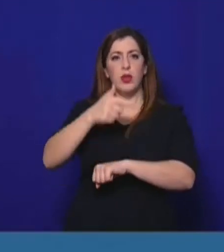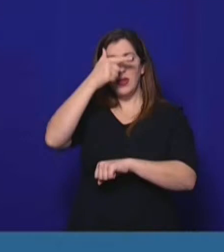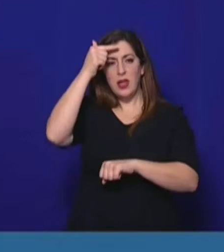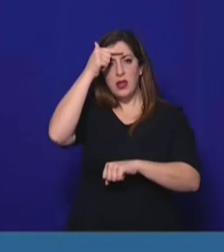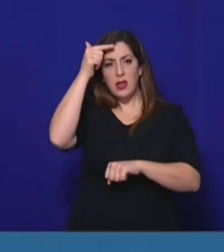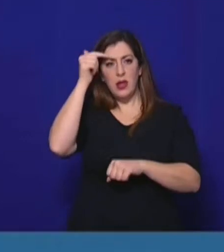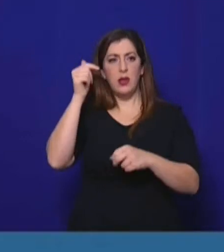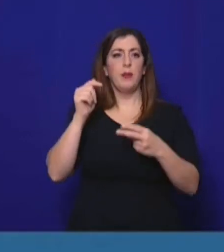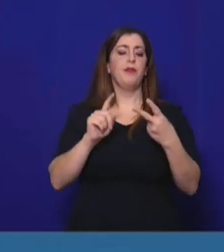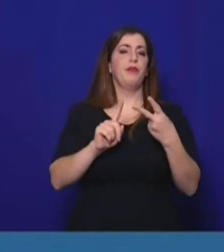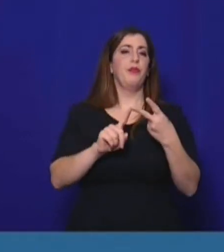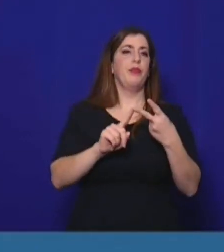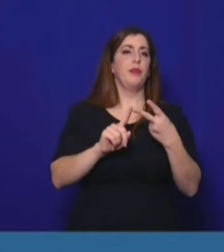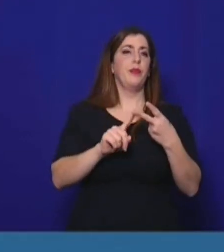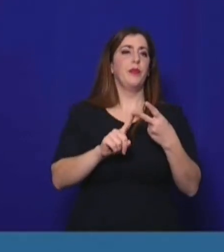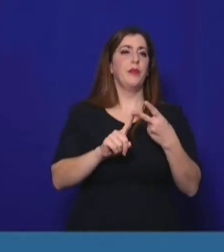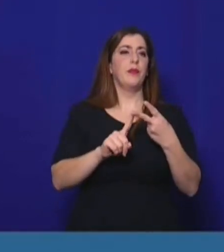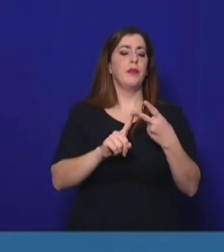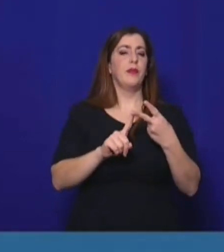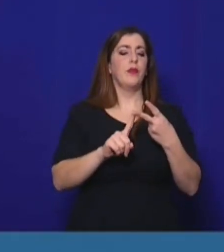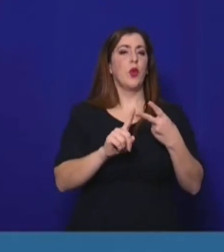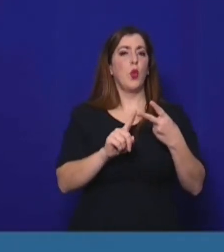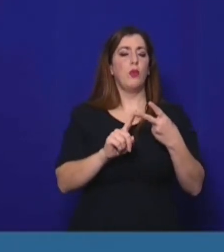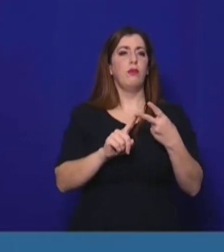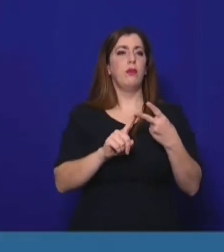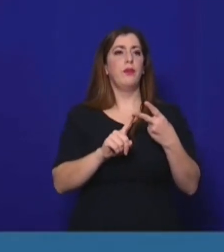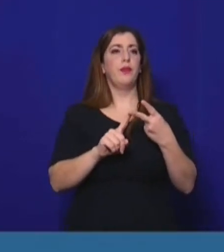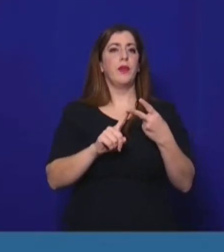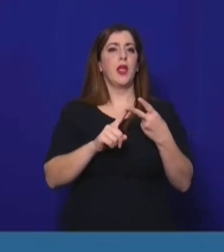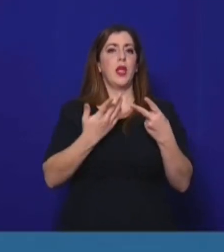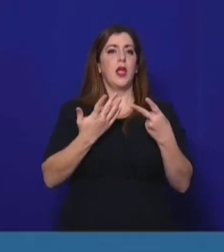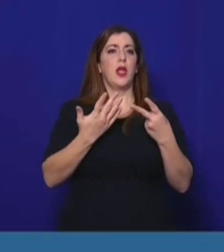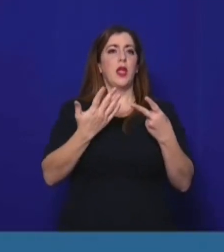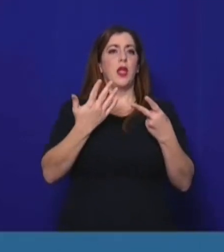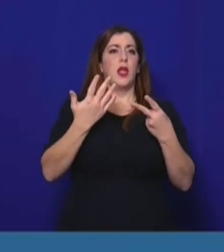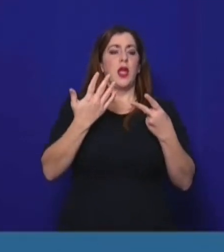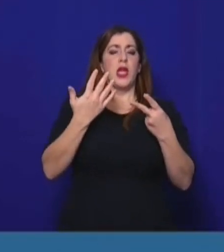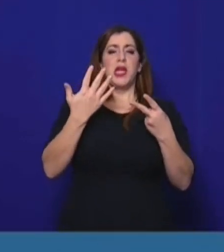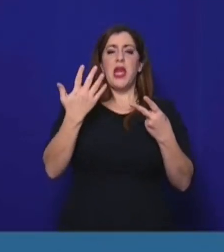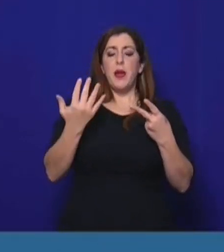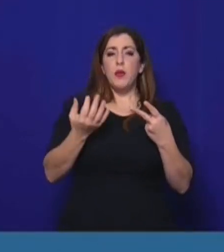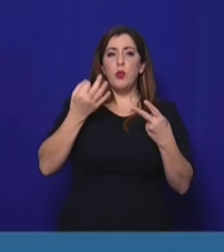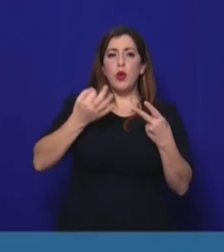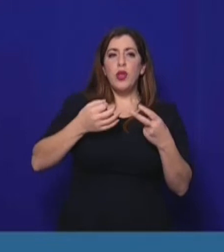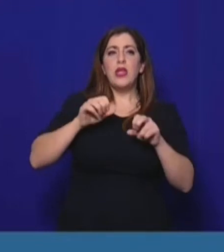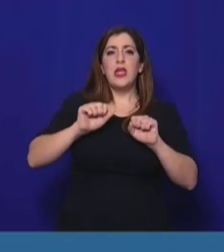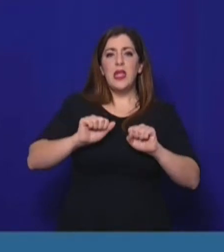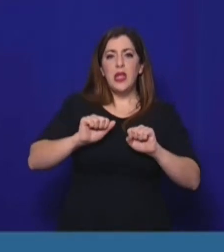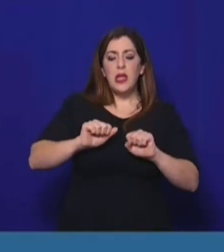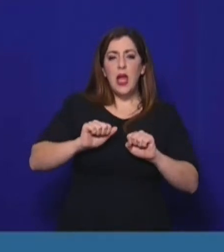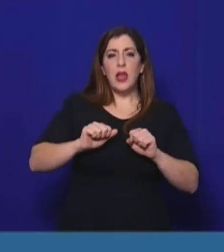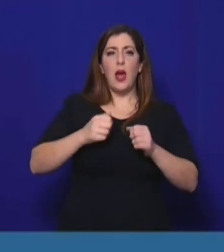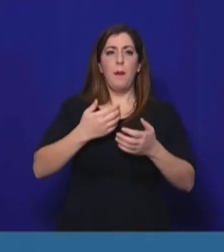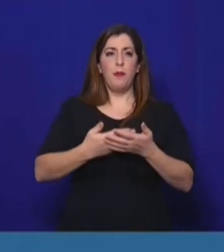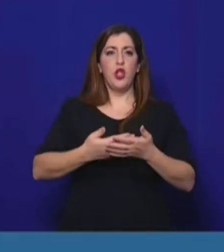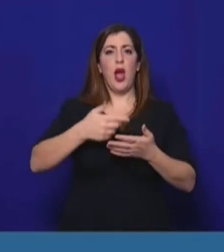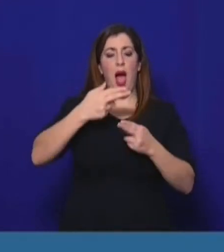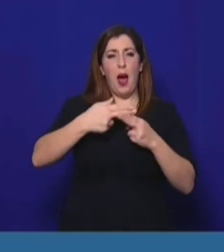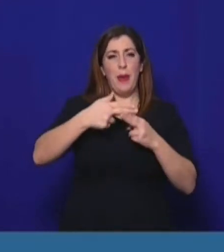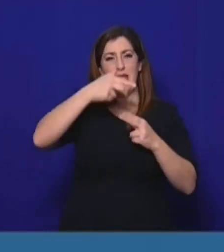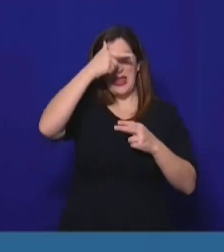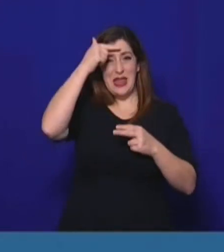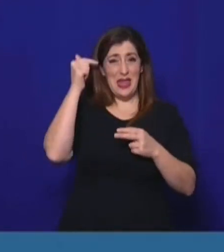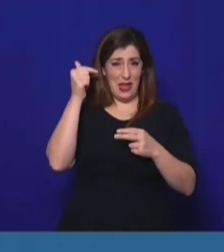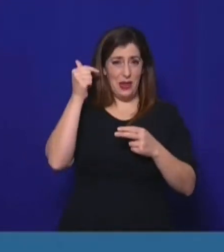it-test wara li kollok kuntatt ma' persuna pożittiva. Għax hemm min qed tiċempel 111 u hemm min jgħidlu 3 ijiem, hemm min 4 u saħansitra anke